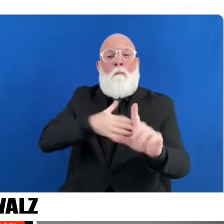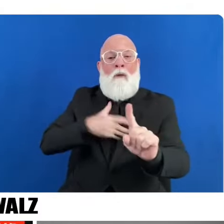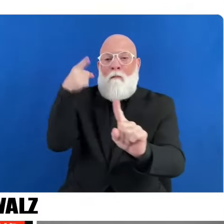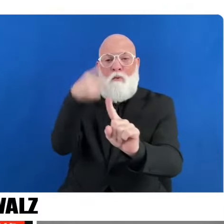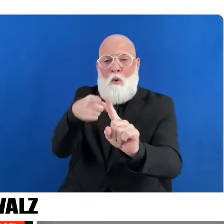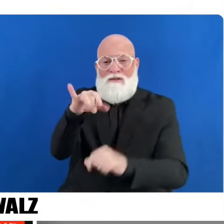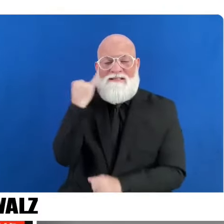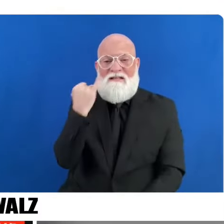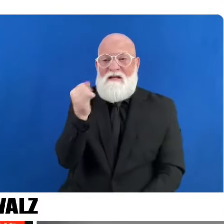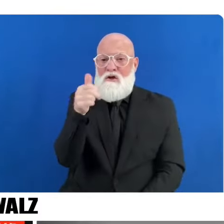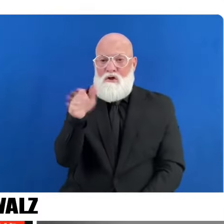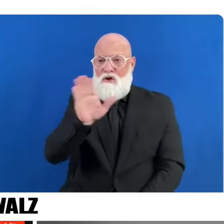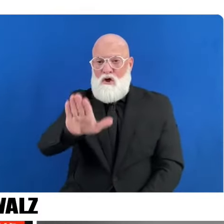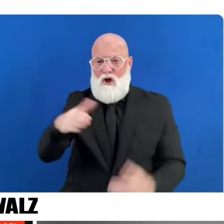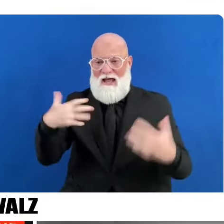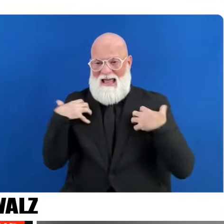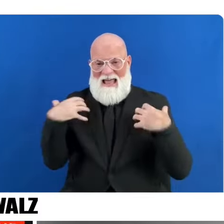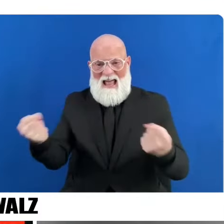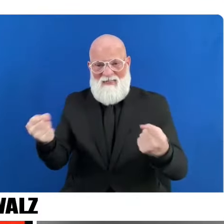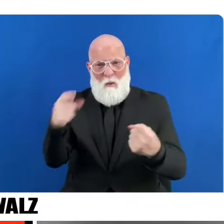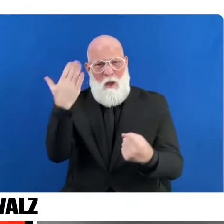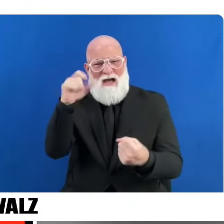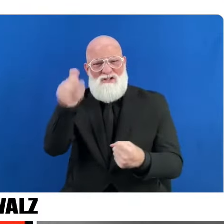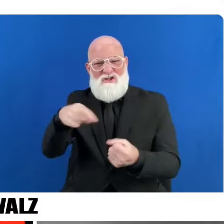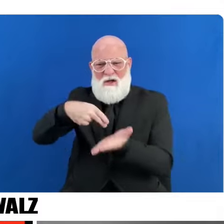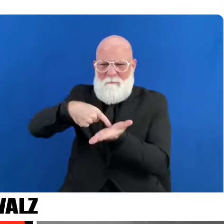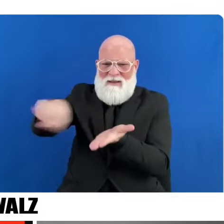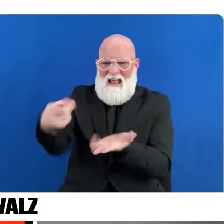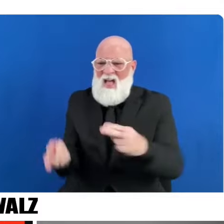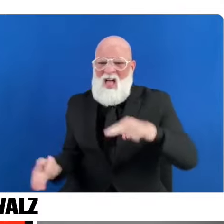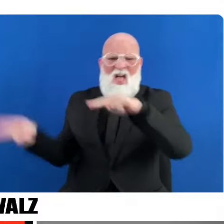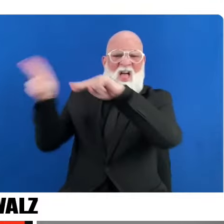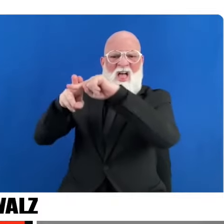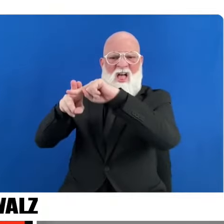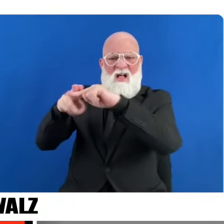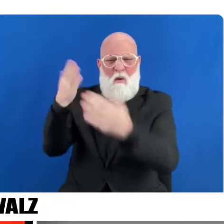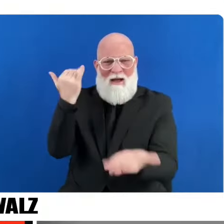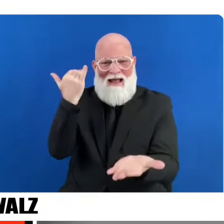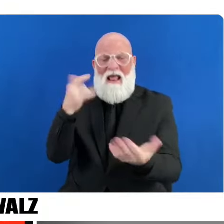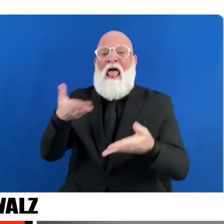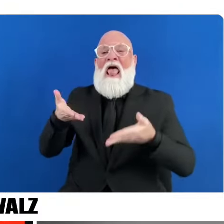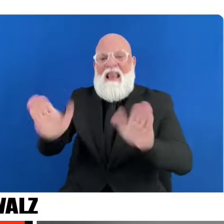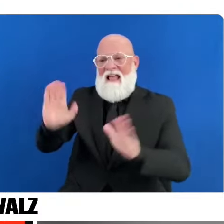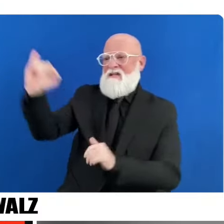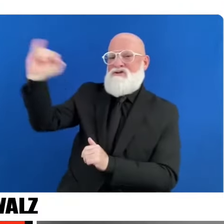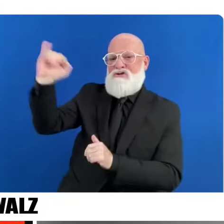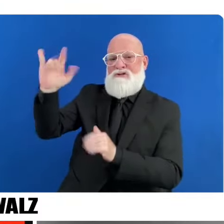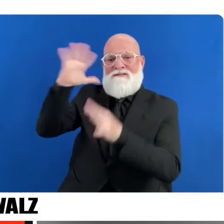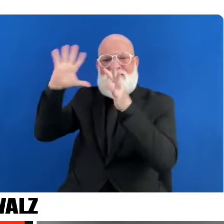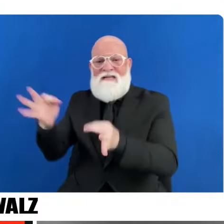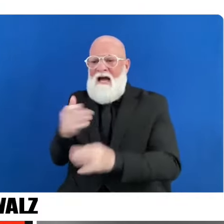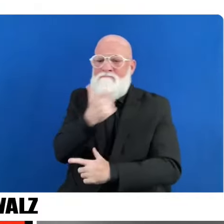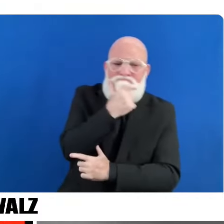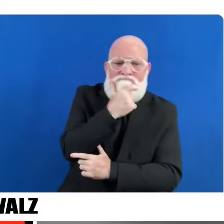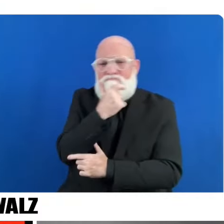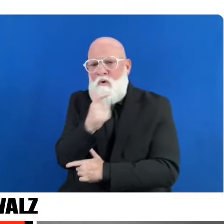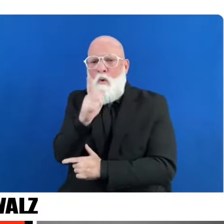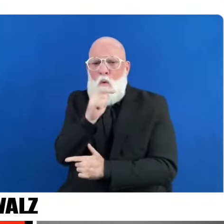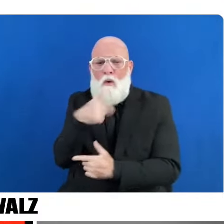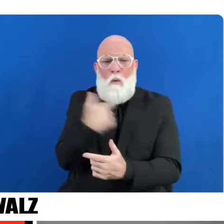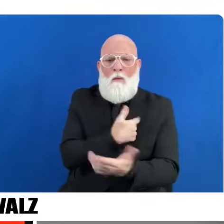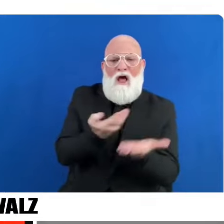paying more? So what they're going to do is let insurance companies pick who they insure, because guess what happens? You pay your premium, it's not much. They figure they're not